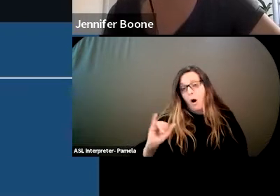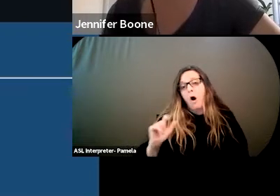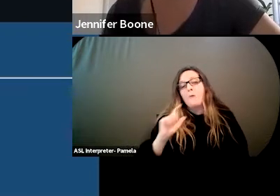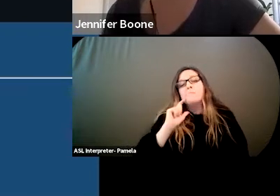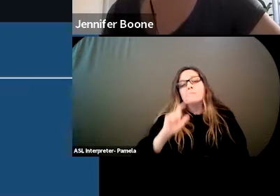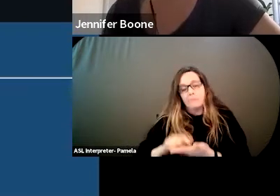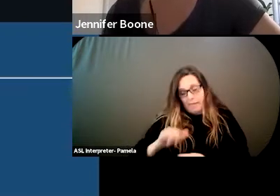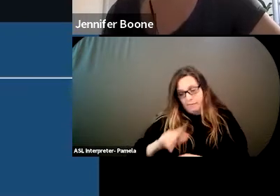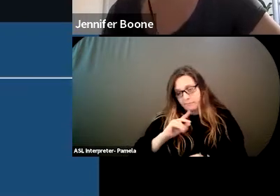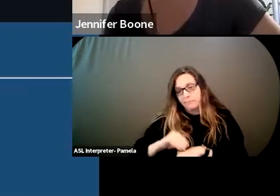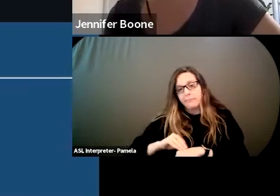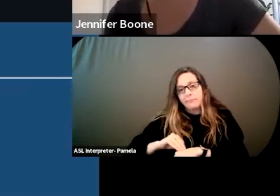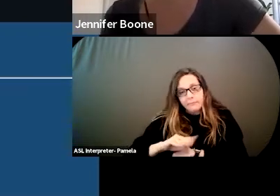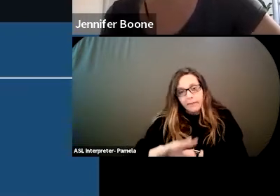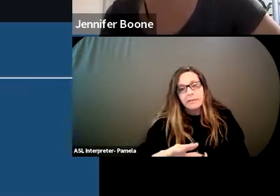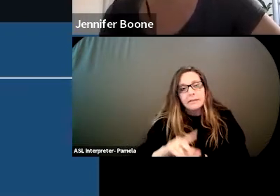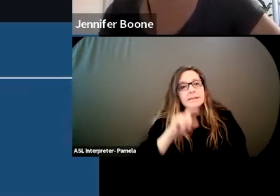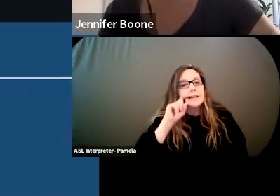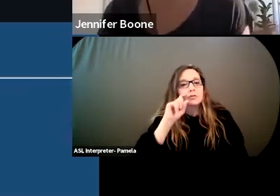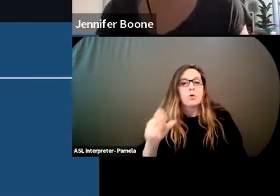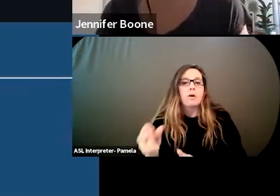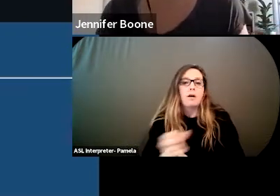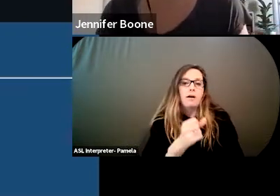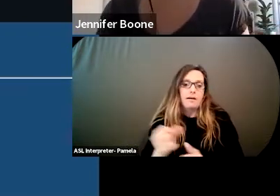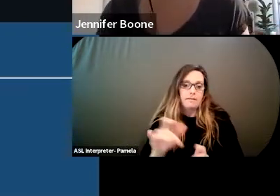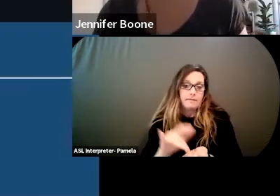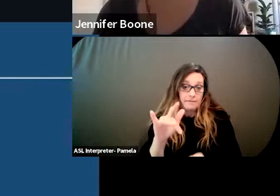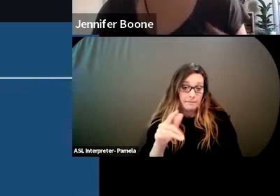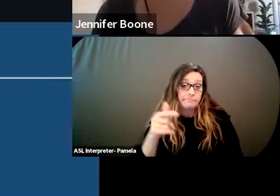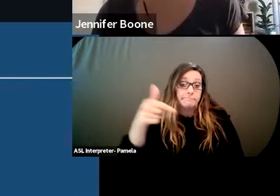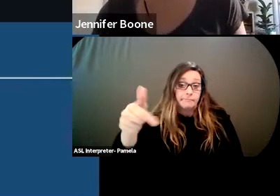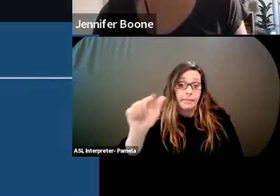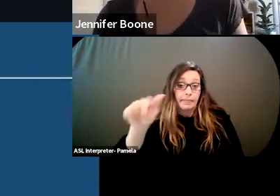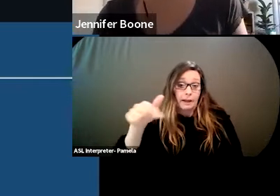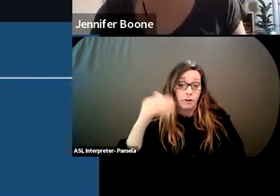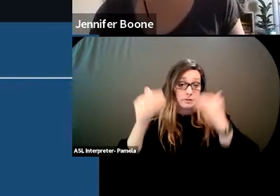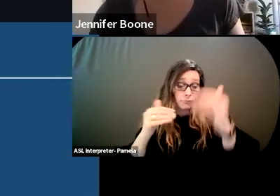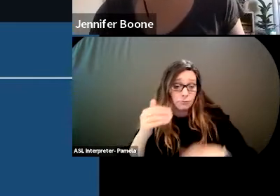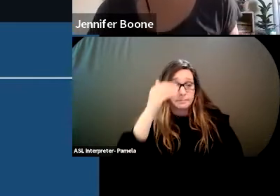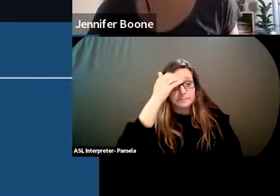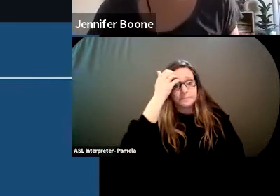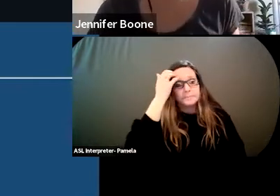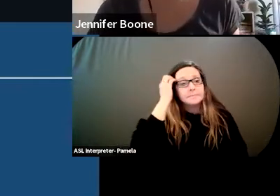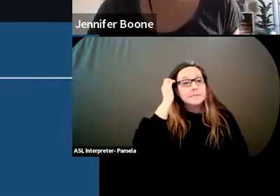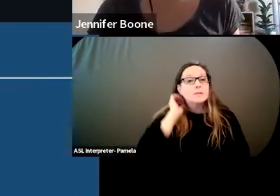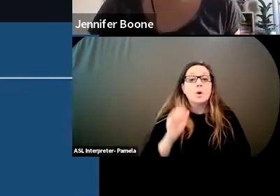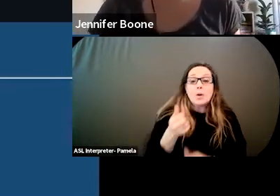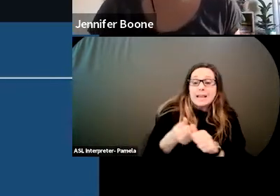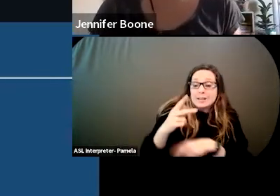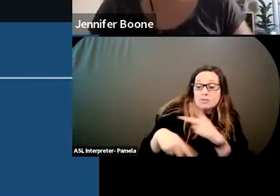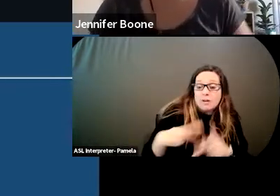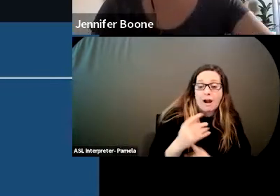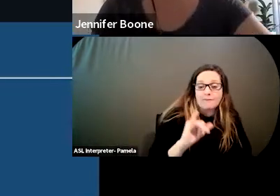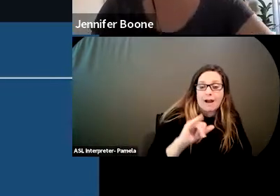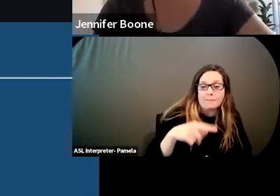experiencing sexual IPV. So this table shows the increased likelihood of experiencing each type of IPV due to a type